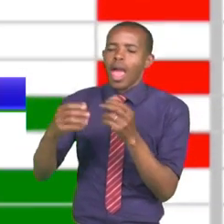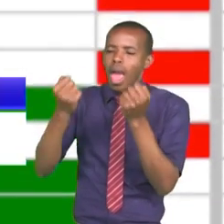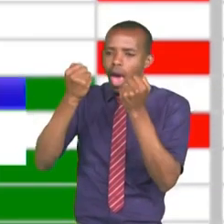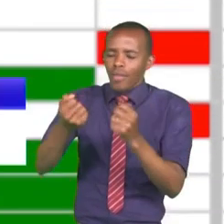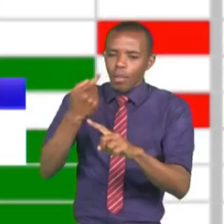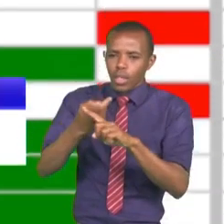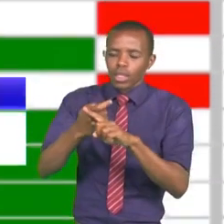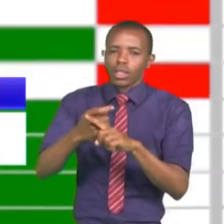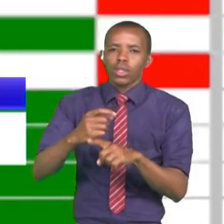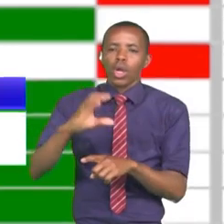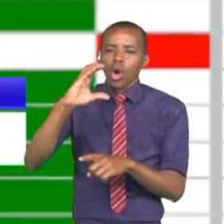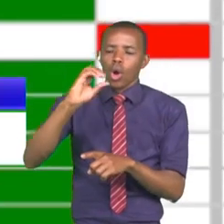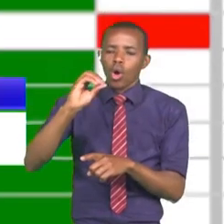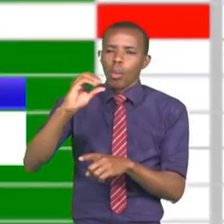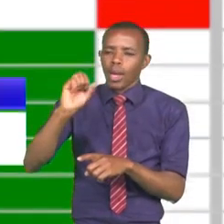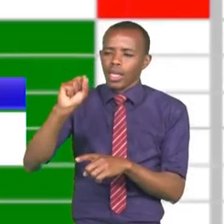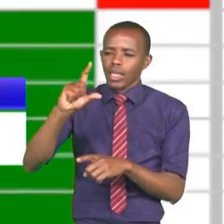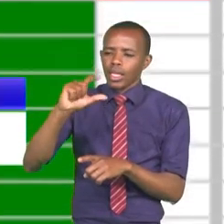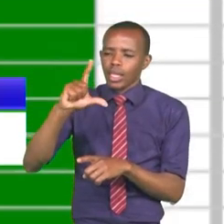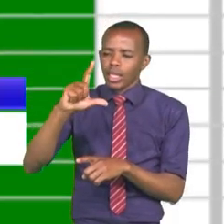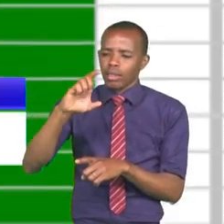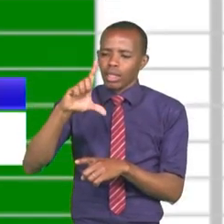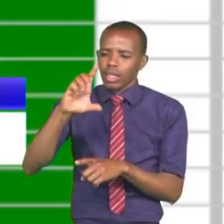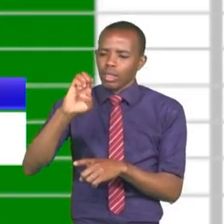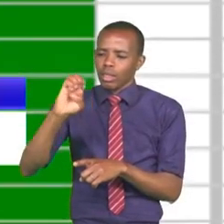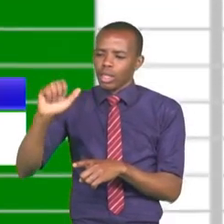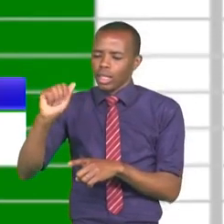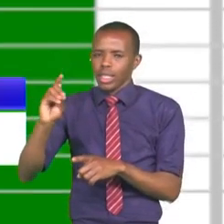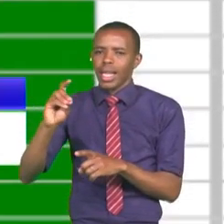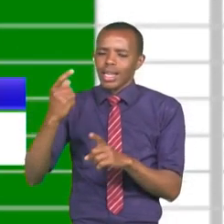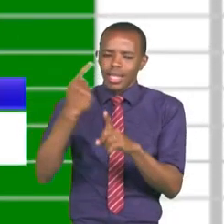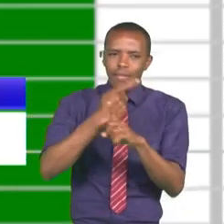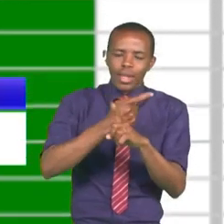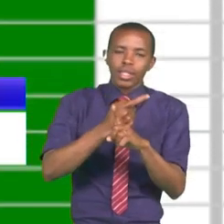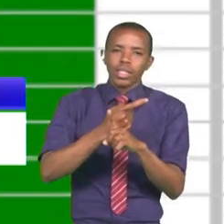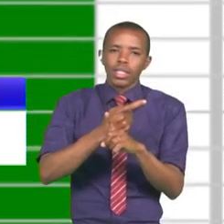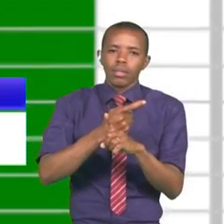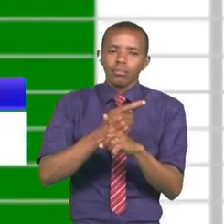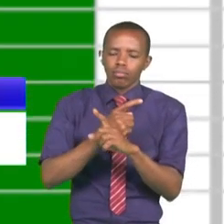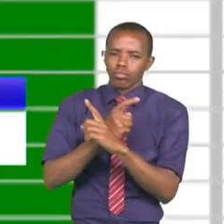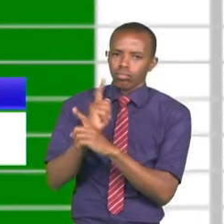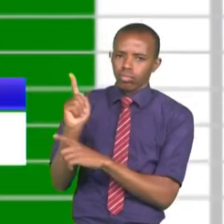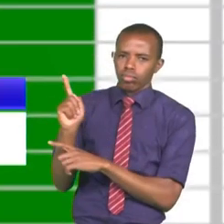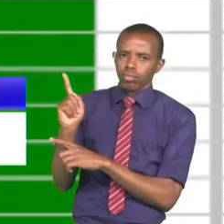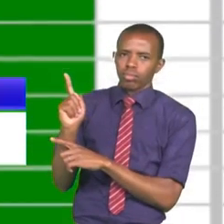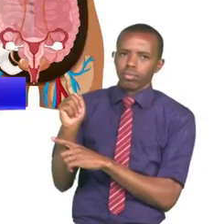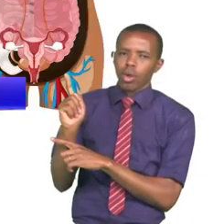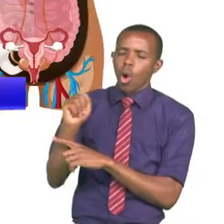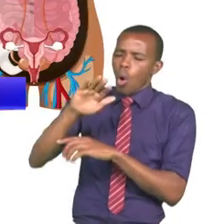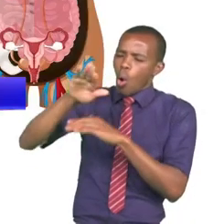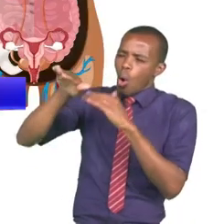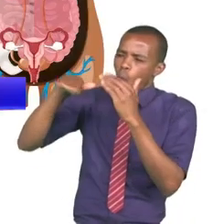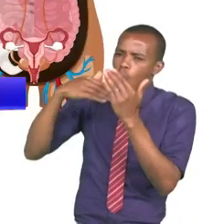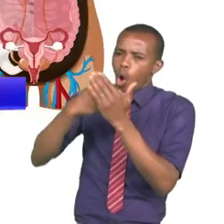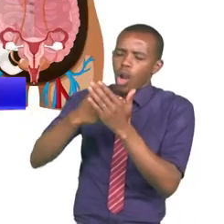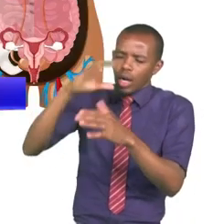like copper, zinc, lead, cadmium, chromium, mercury, selenium, aluminium, sulfur, and boron that